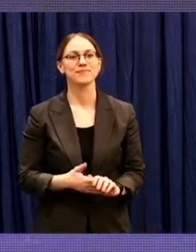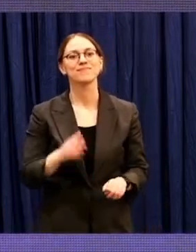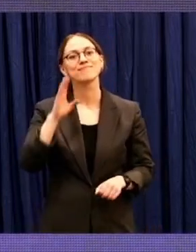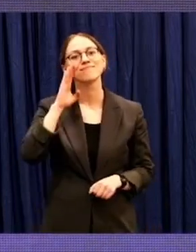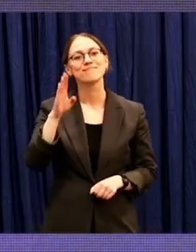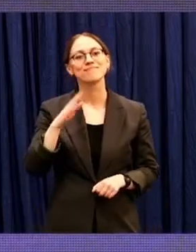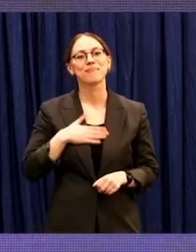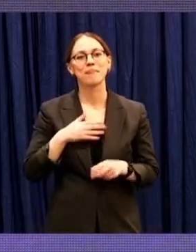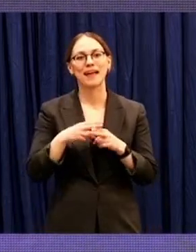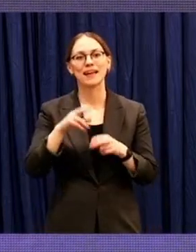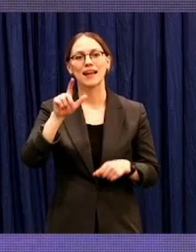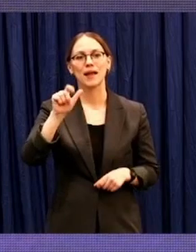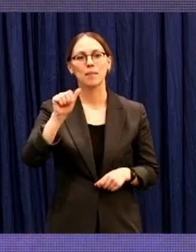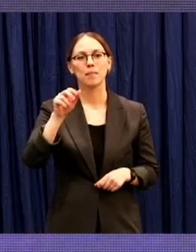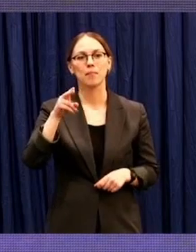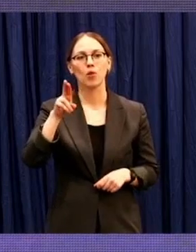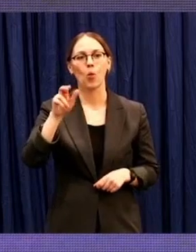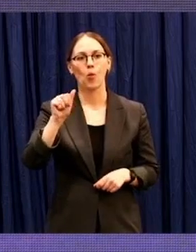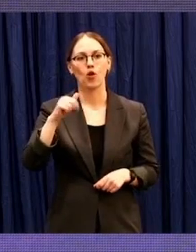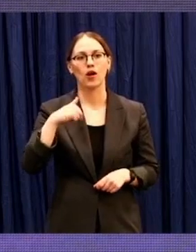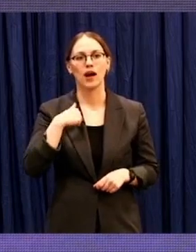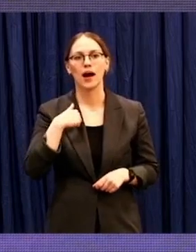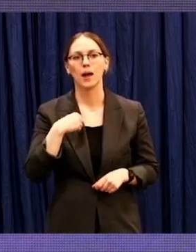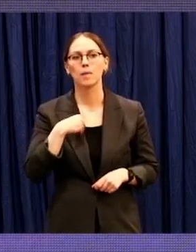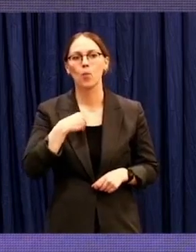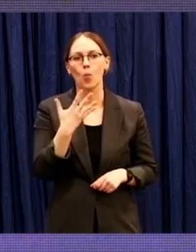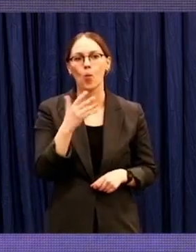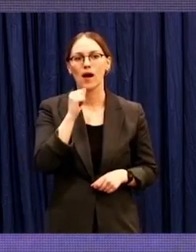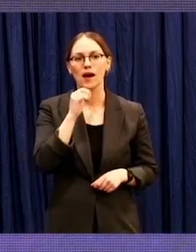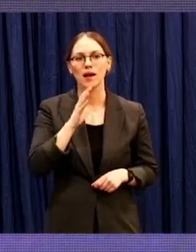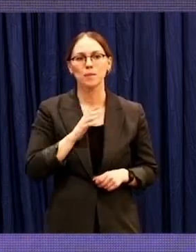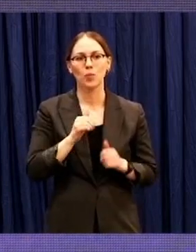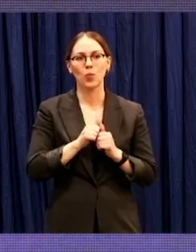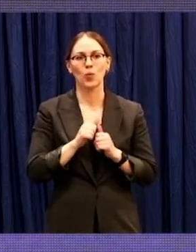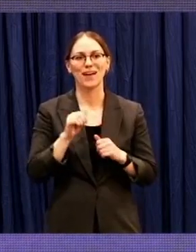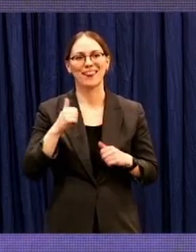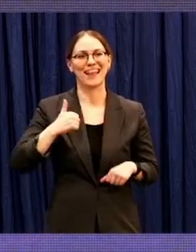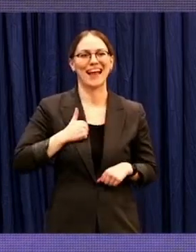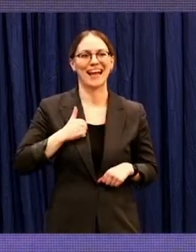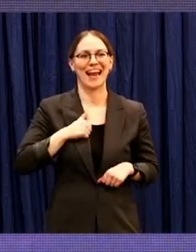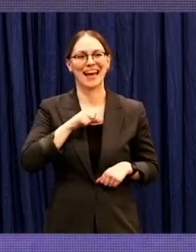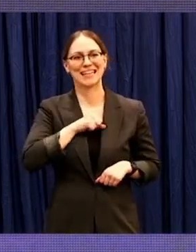Hi, my name is Laura. I'm a white woman wearing a Canadian tuxedo.